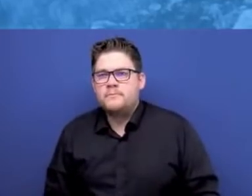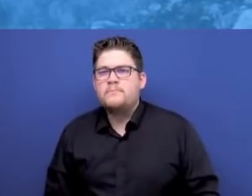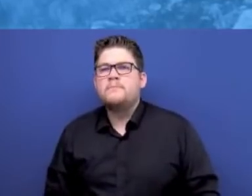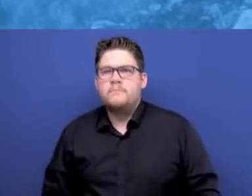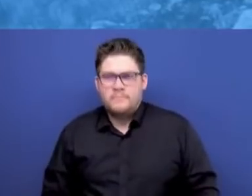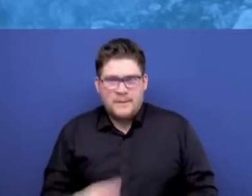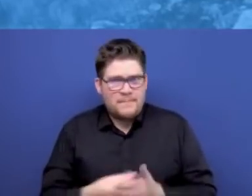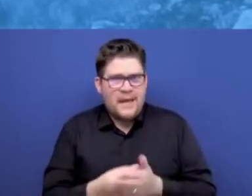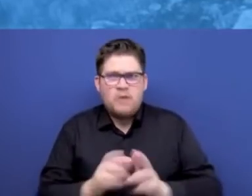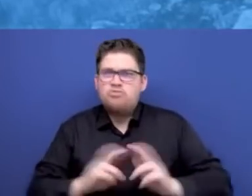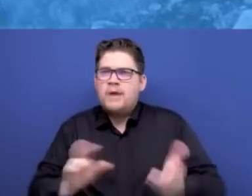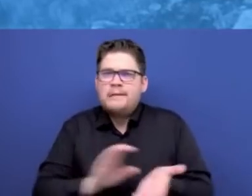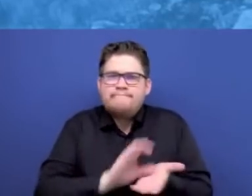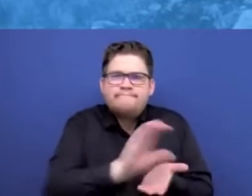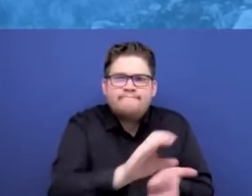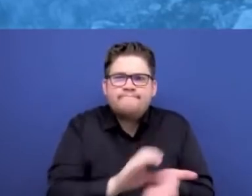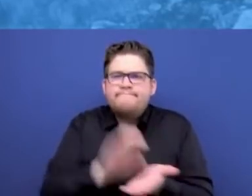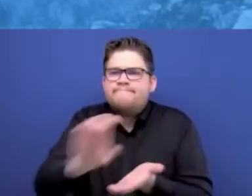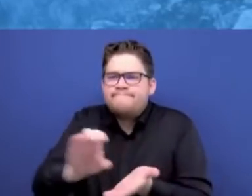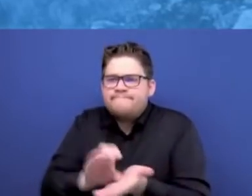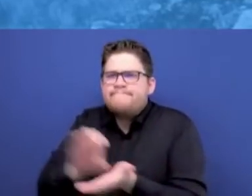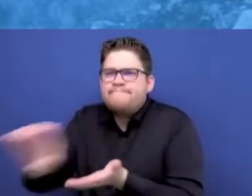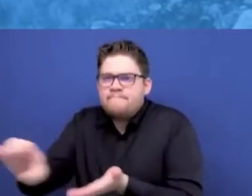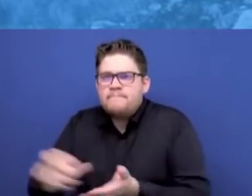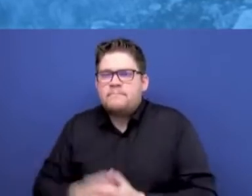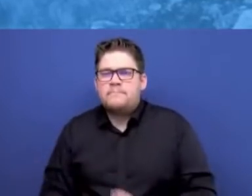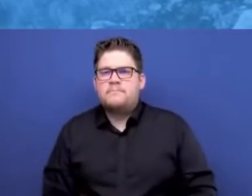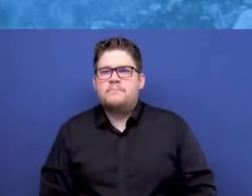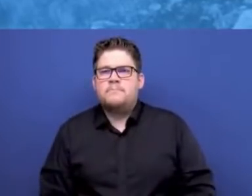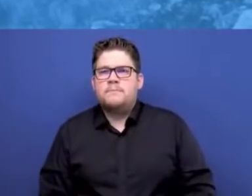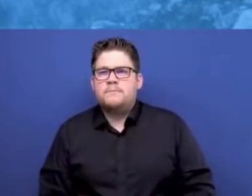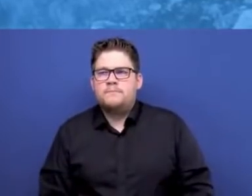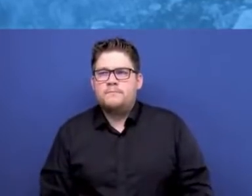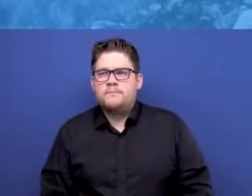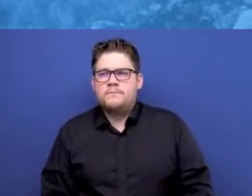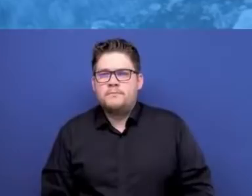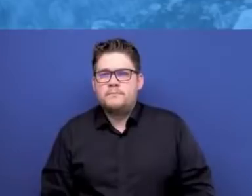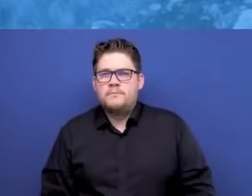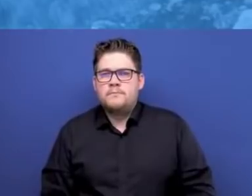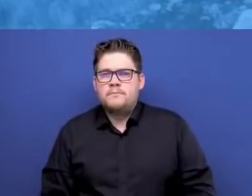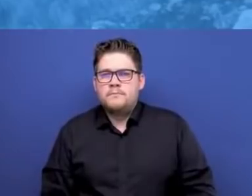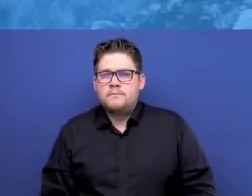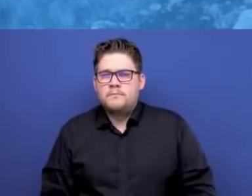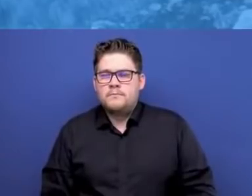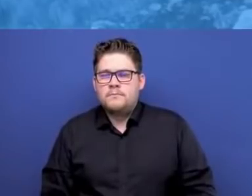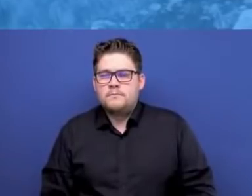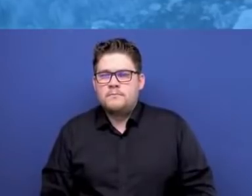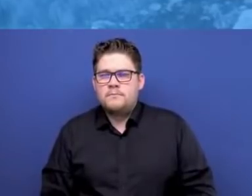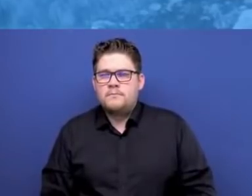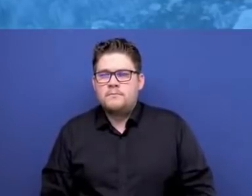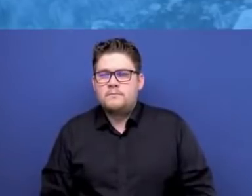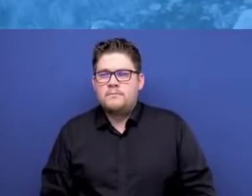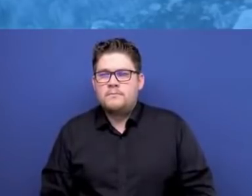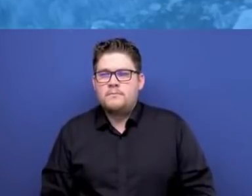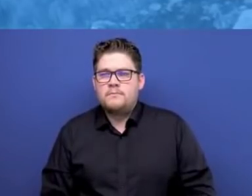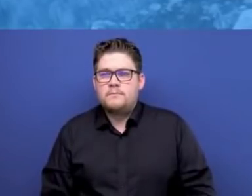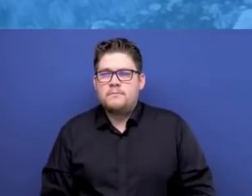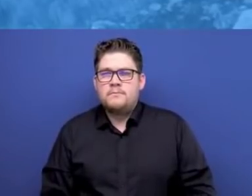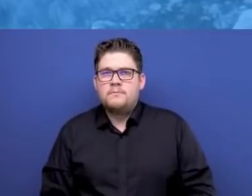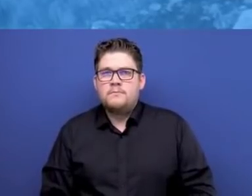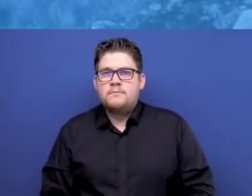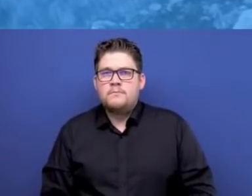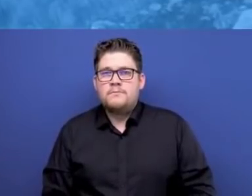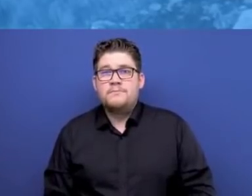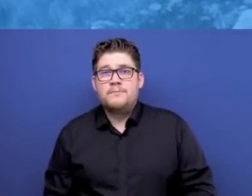I think this is something that we've seen not only kind of throughout this province, but certainly across the western side of